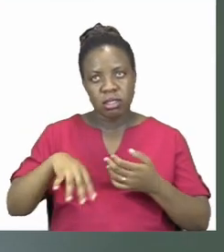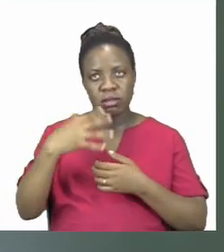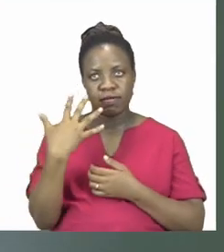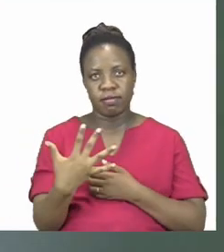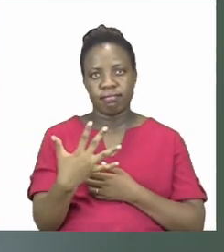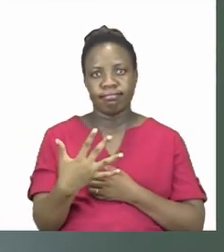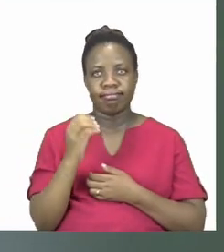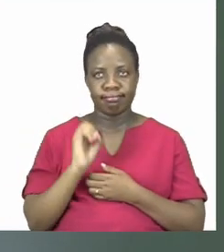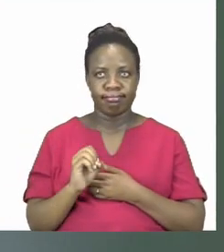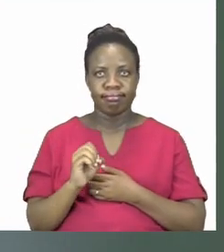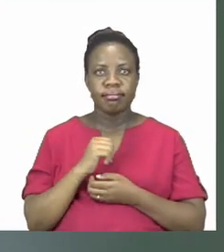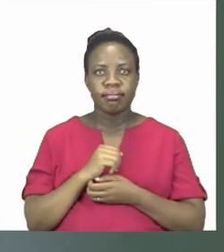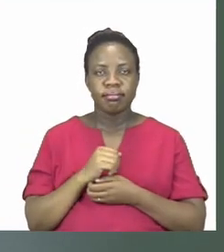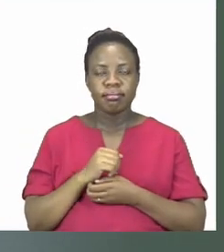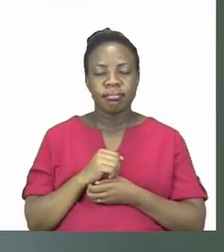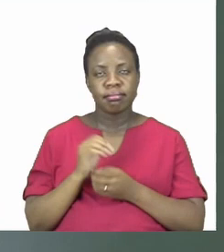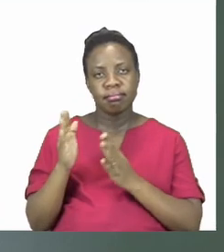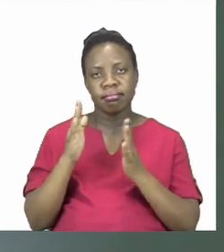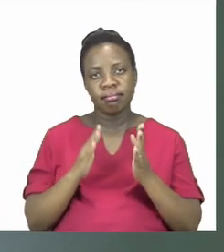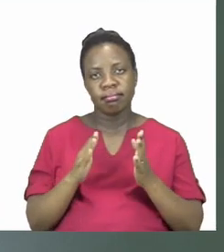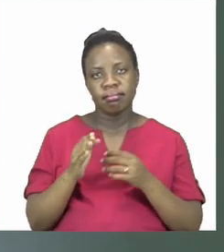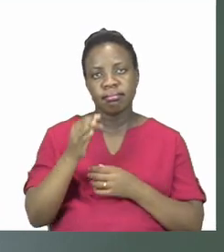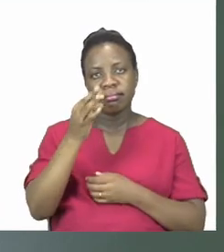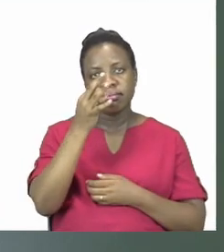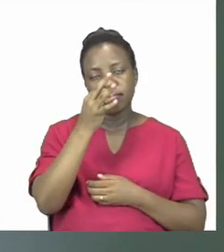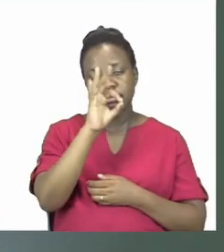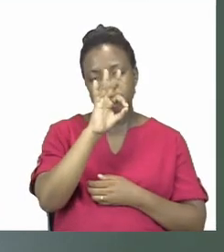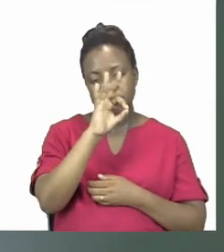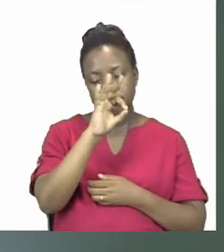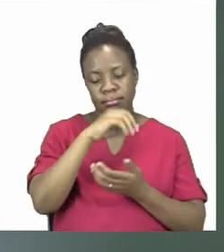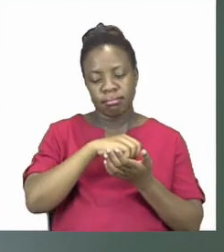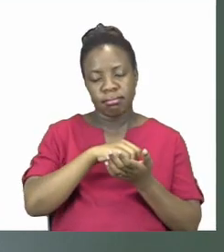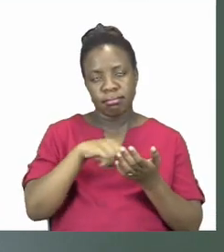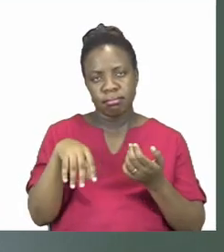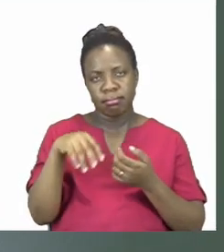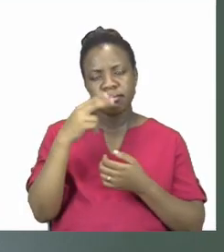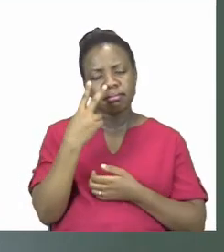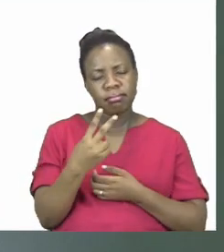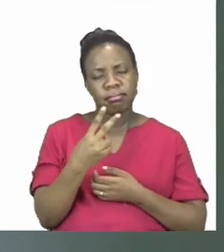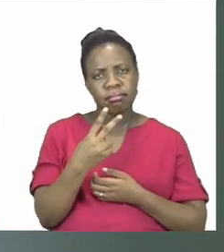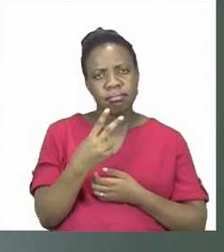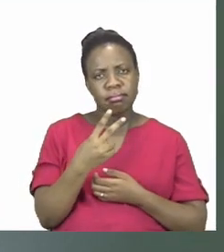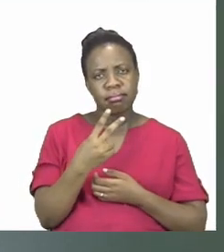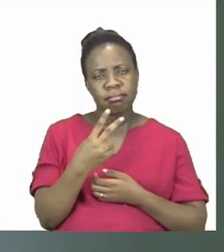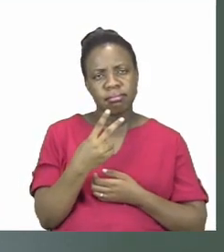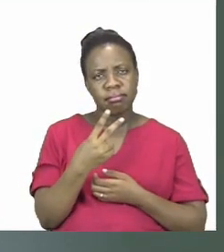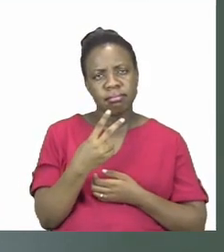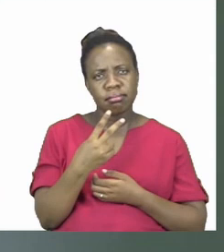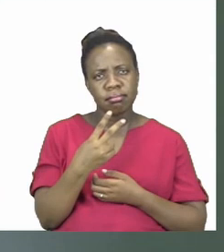9 minus 2. Remember, we're going to start with the top numbers and then we will subtract the last